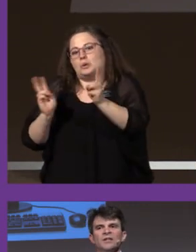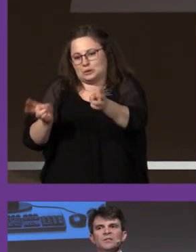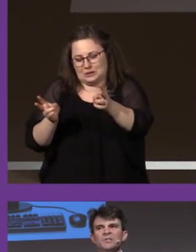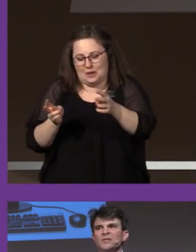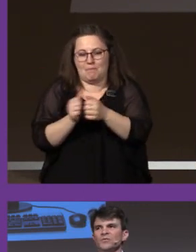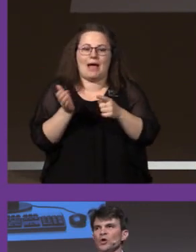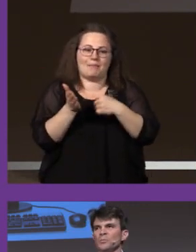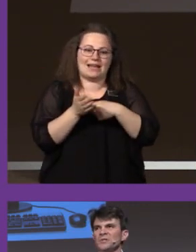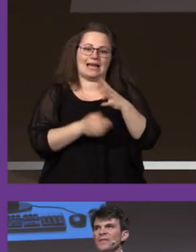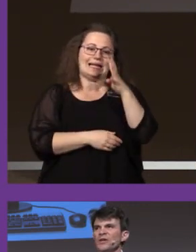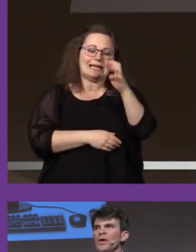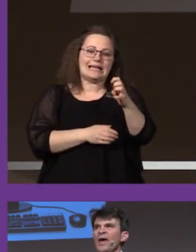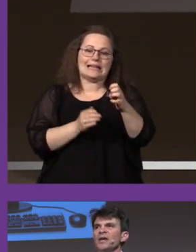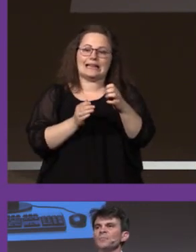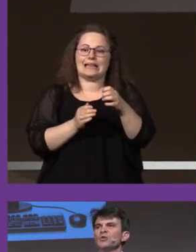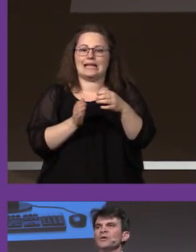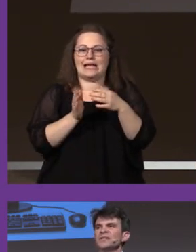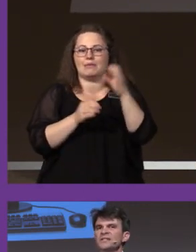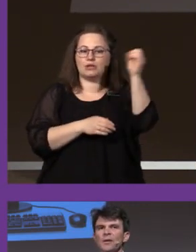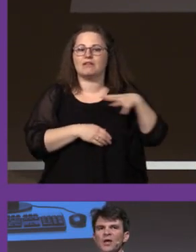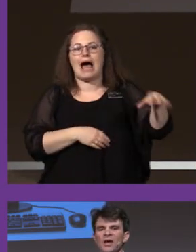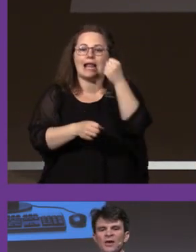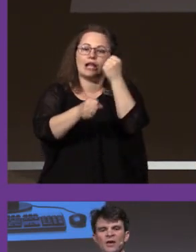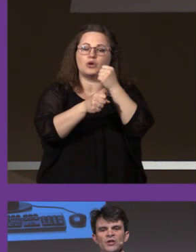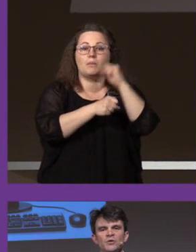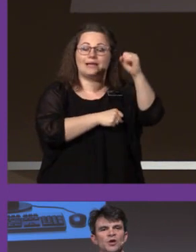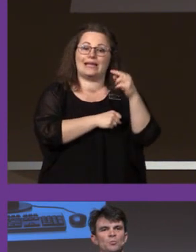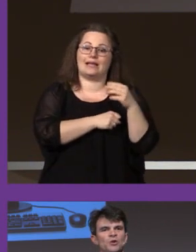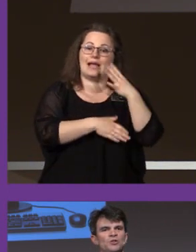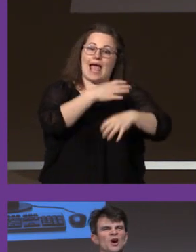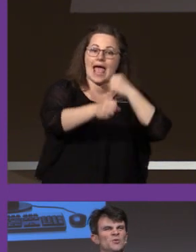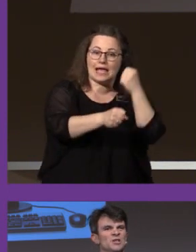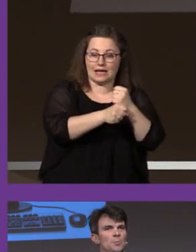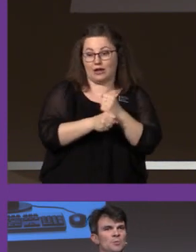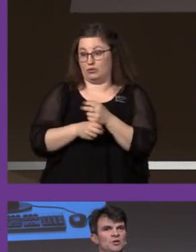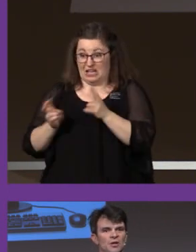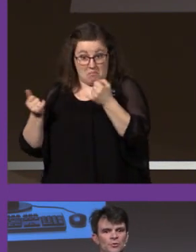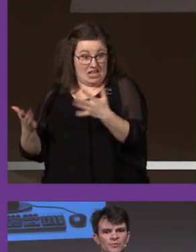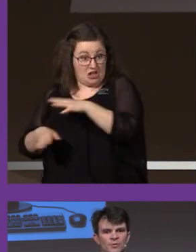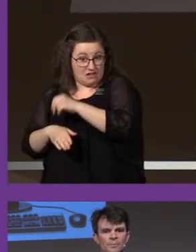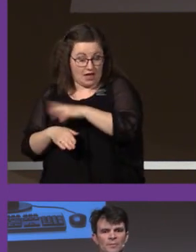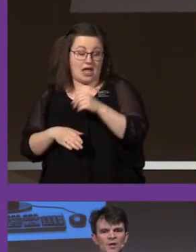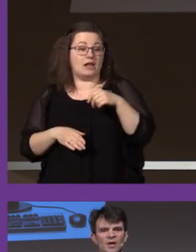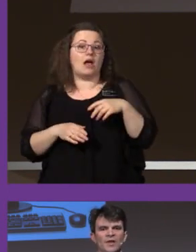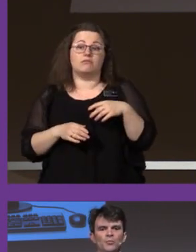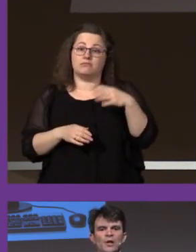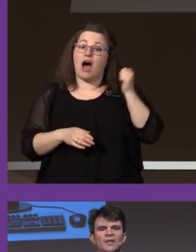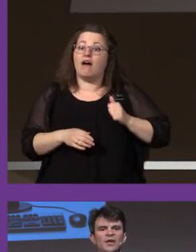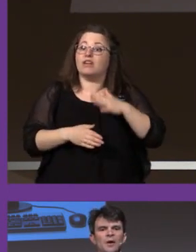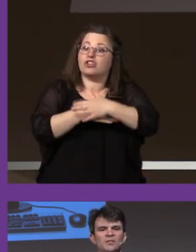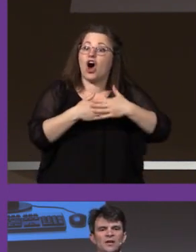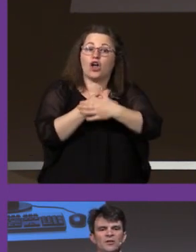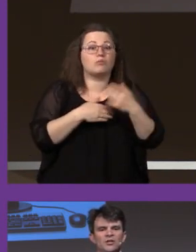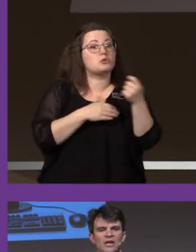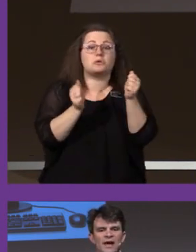Now 90% of jobs in the UK, and I'm sure it's the same here, use a computer of some shape or form. And the brilliant